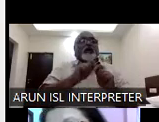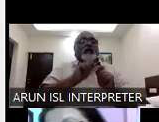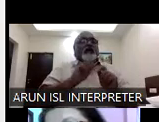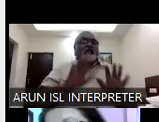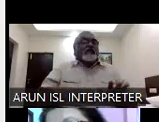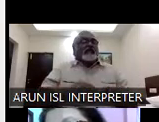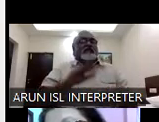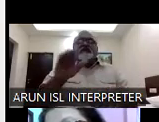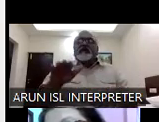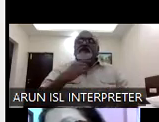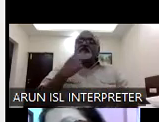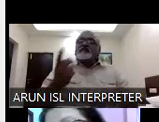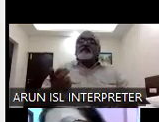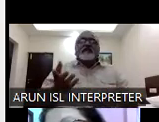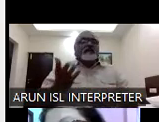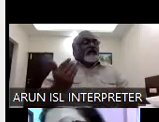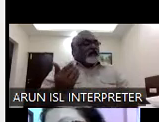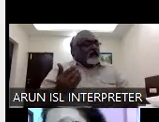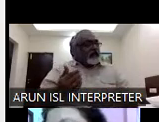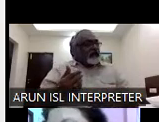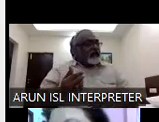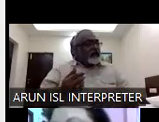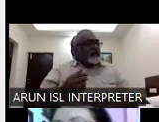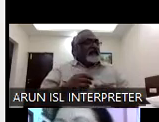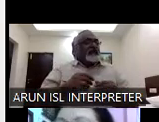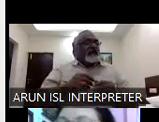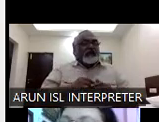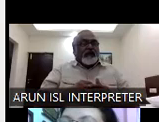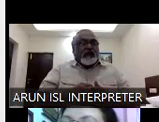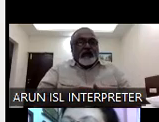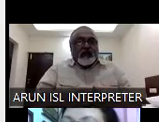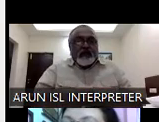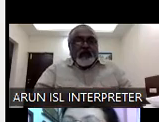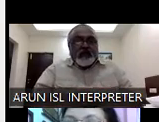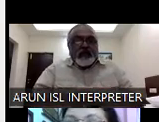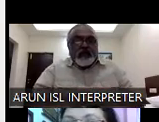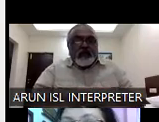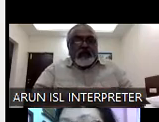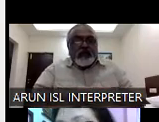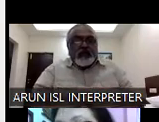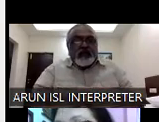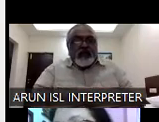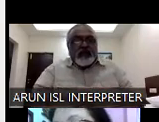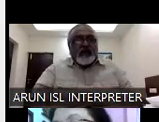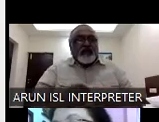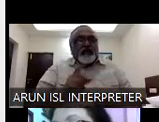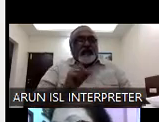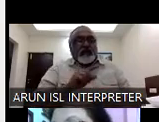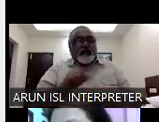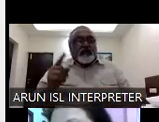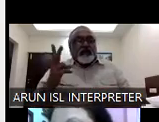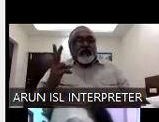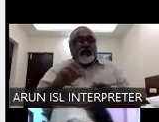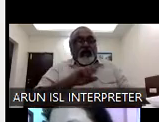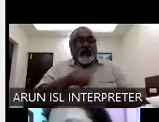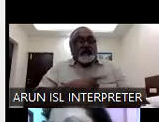asked the child laborer, he said, madam, hum to sir raat ko 4 ghanta hi sote hain. So actually it was not 10 to 12 hours, but it was 14